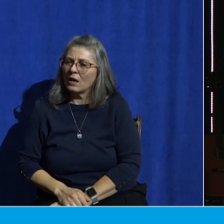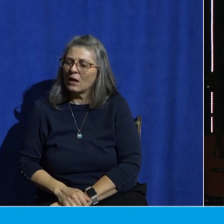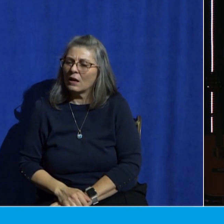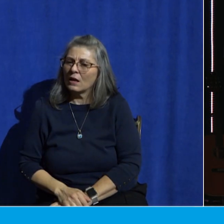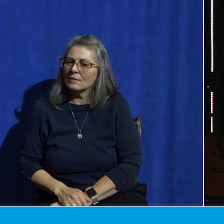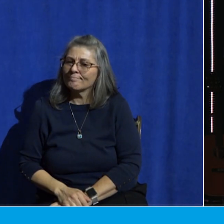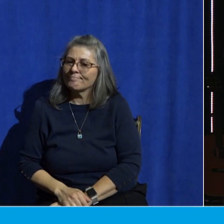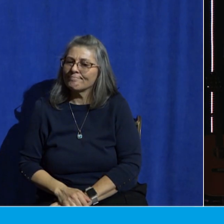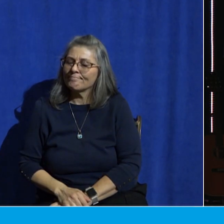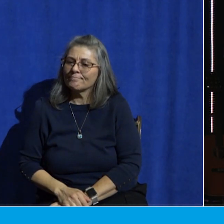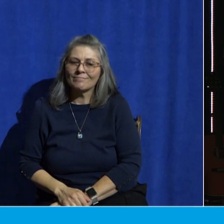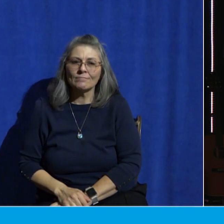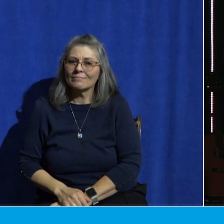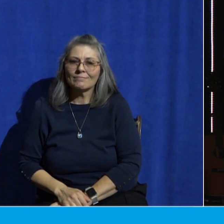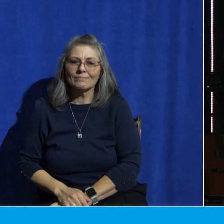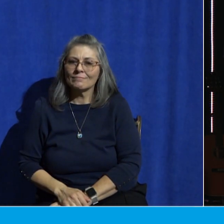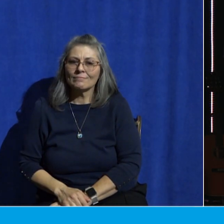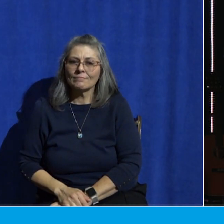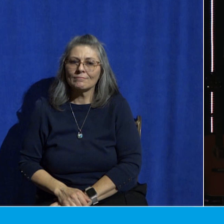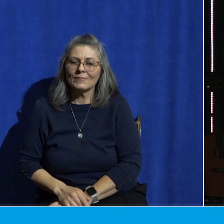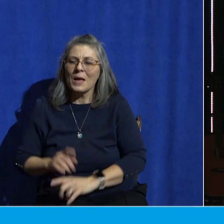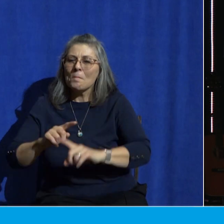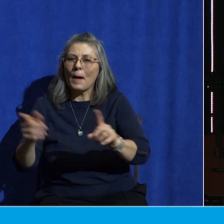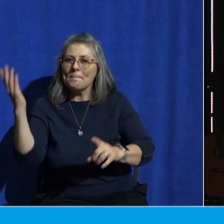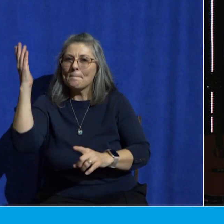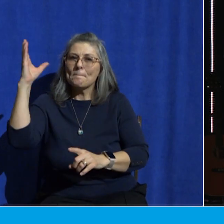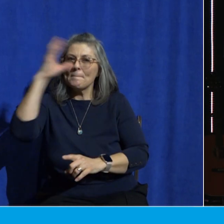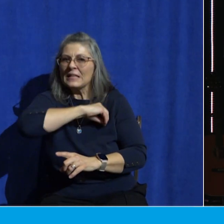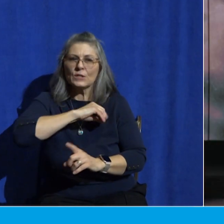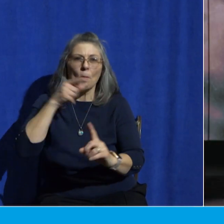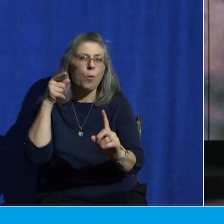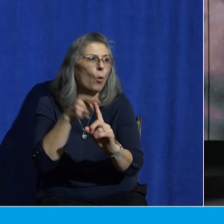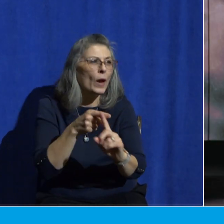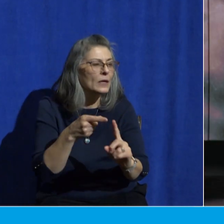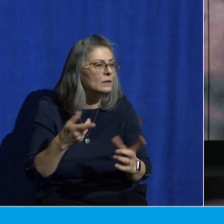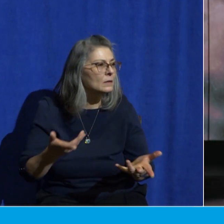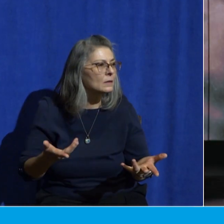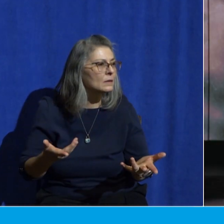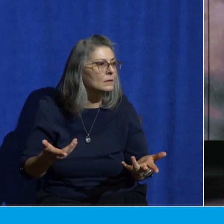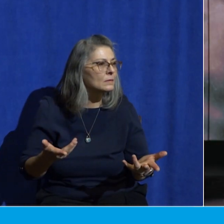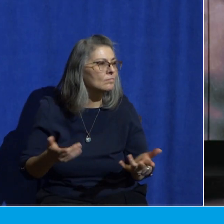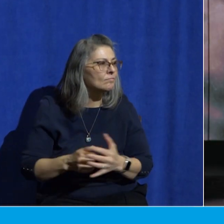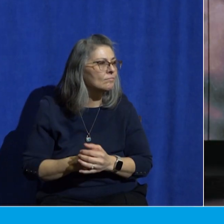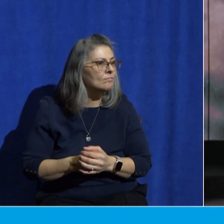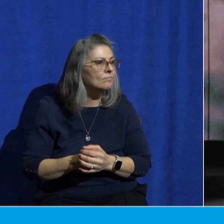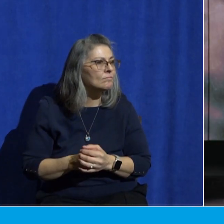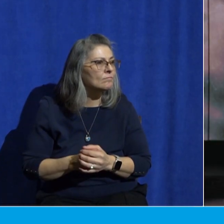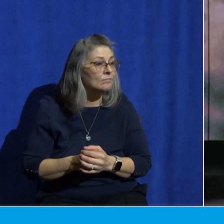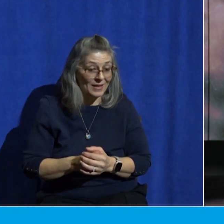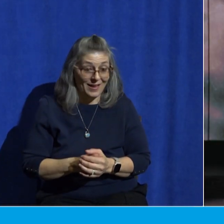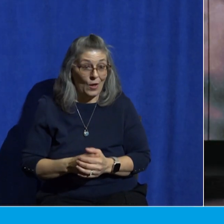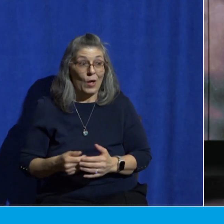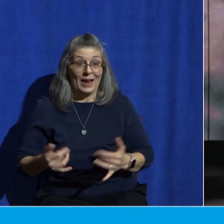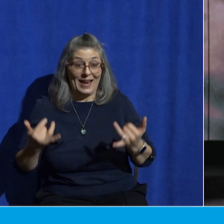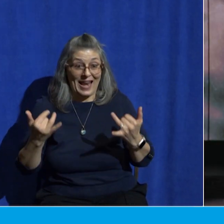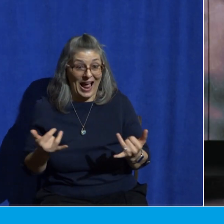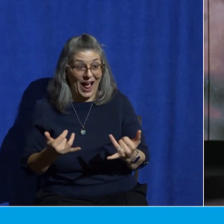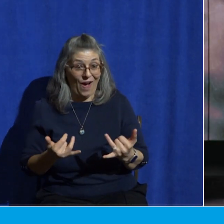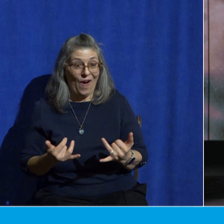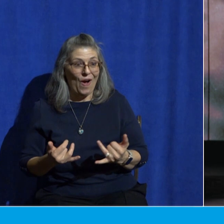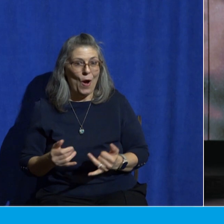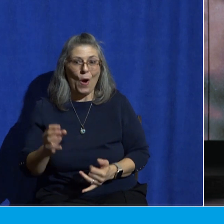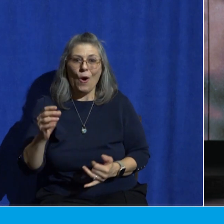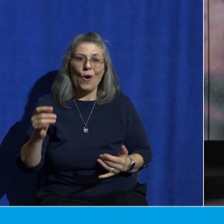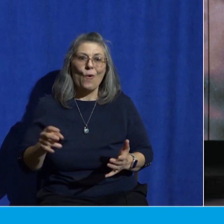are in danger of missing the whole point. This is where the Bible and the text we just so happen to be